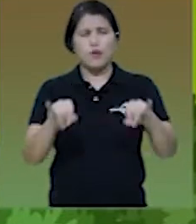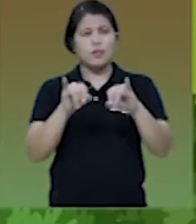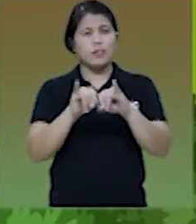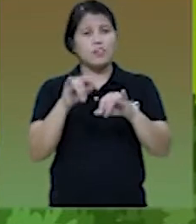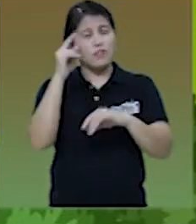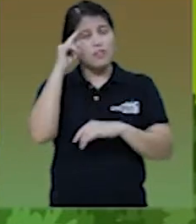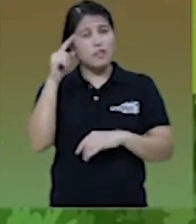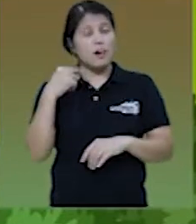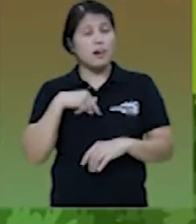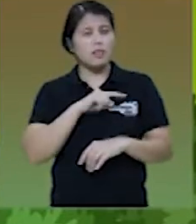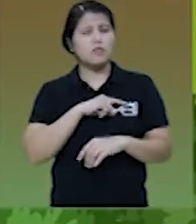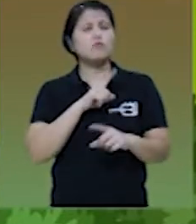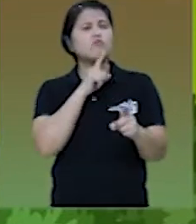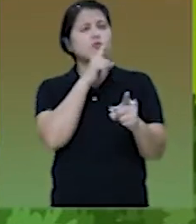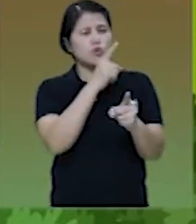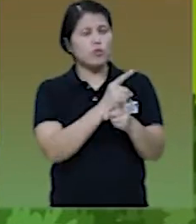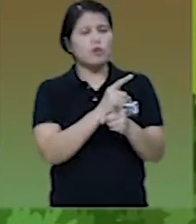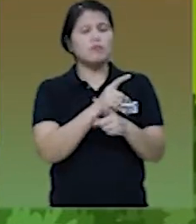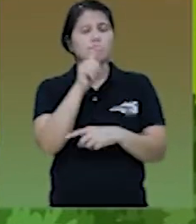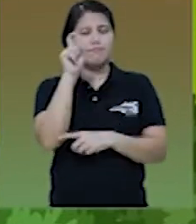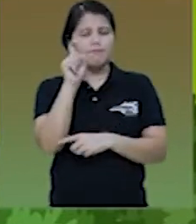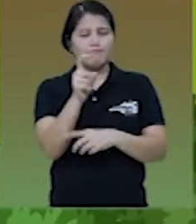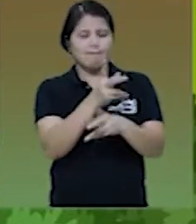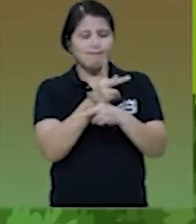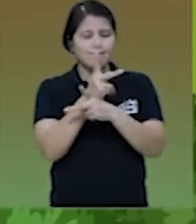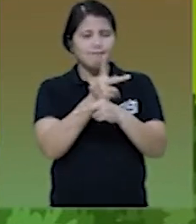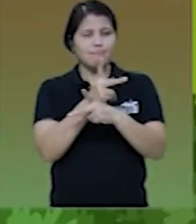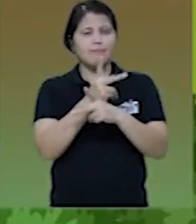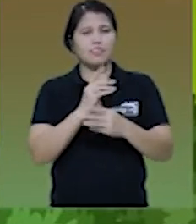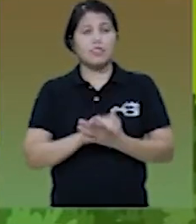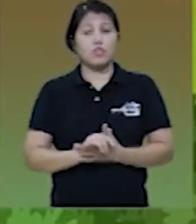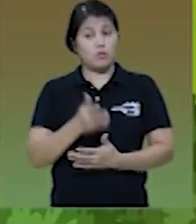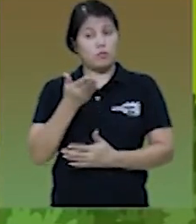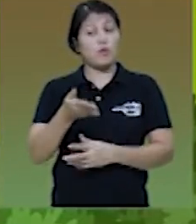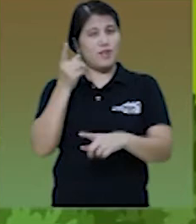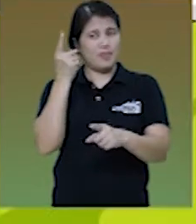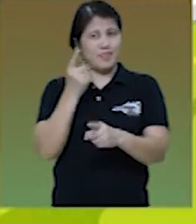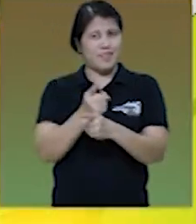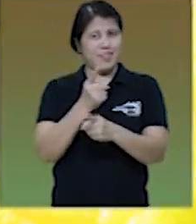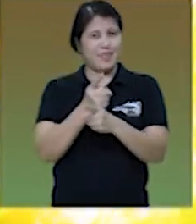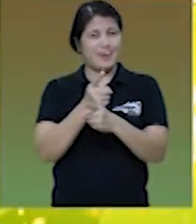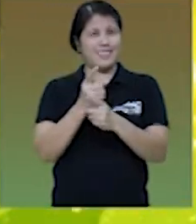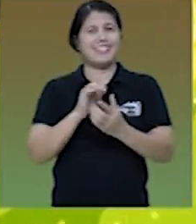us. Definitely. So we should take care of it. You're right.